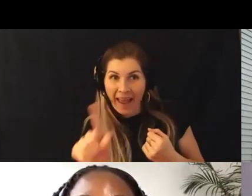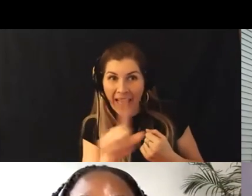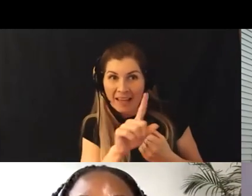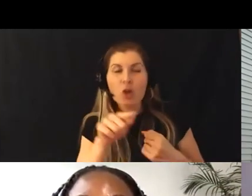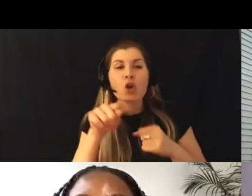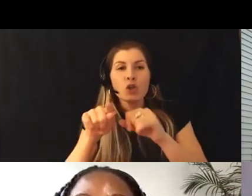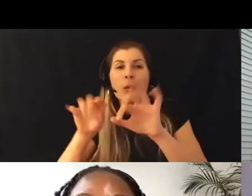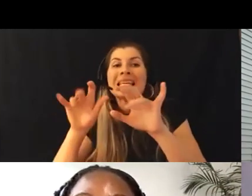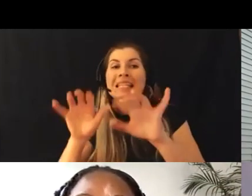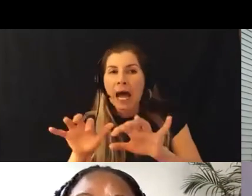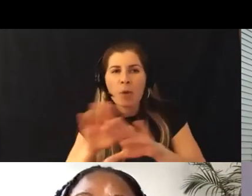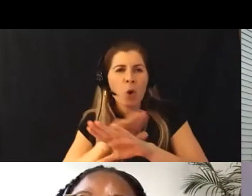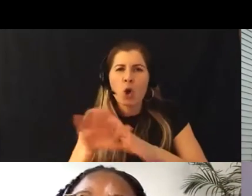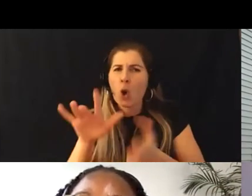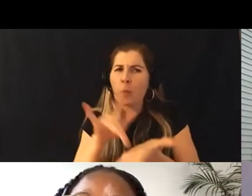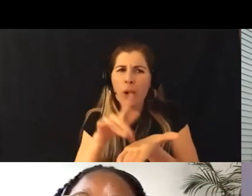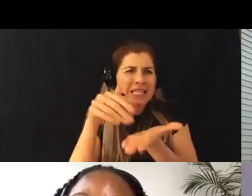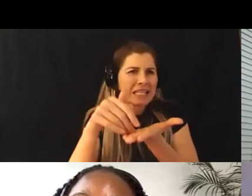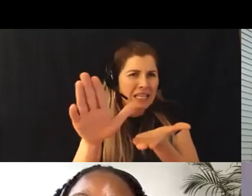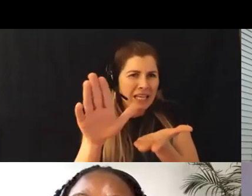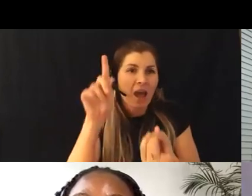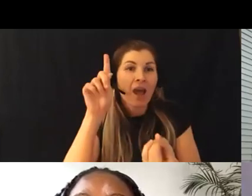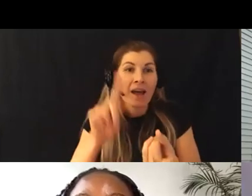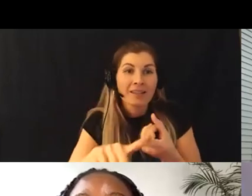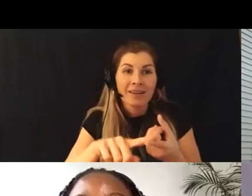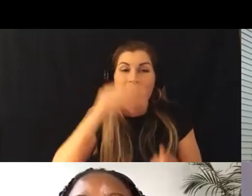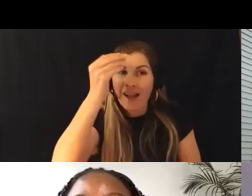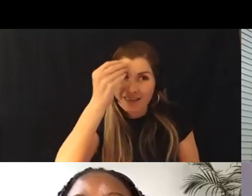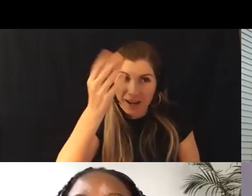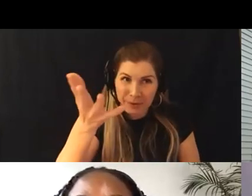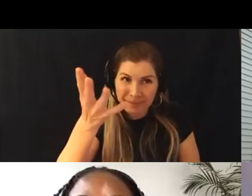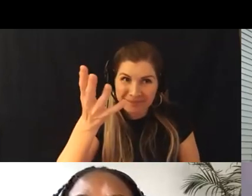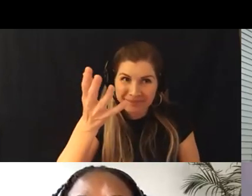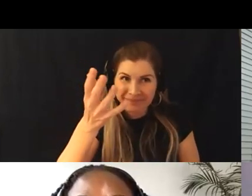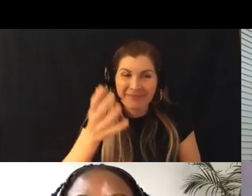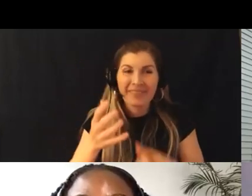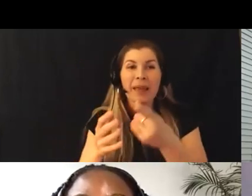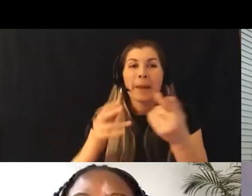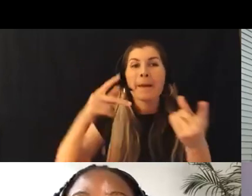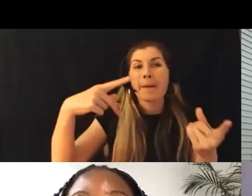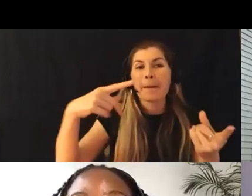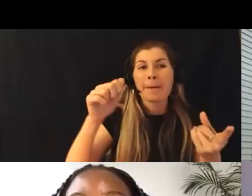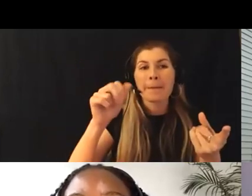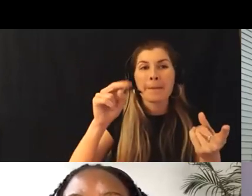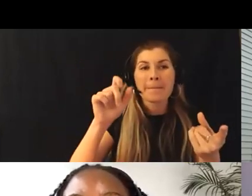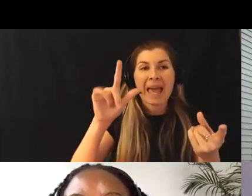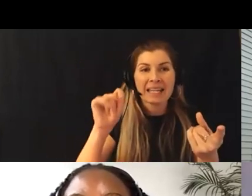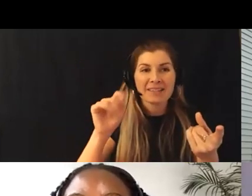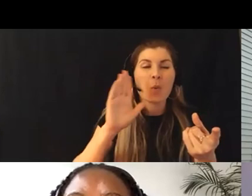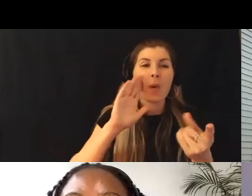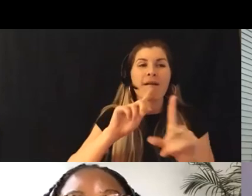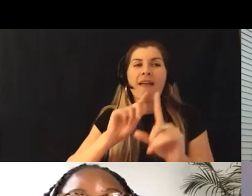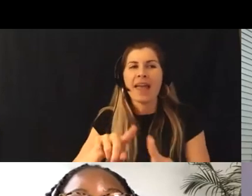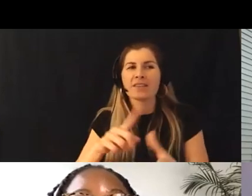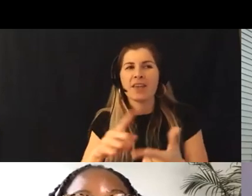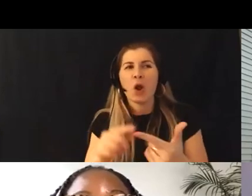your answers. Do not press send until I let you know. The panelists will answer the question and then we'll all hit enter